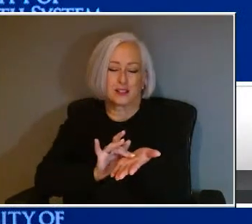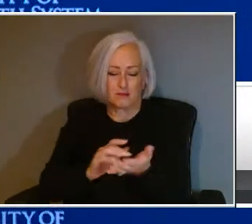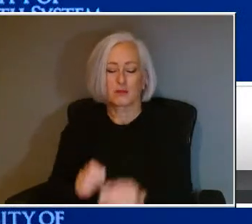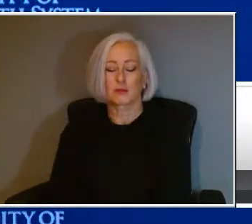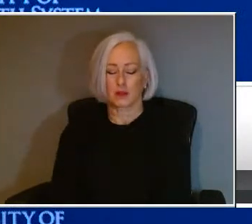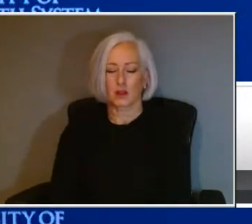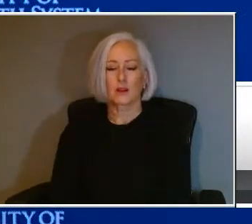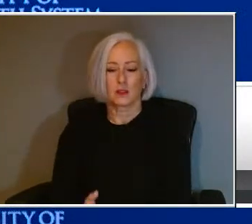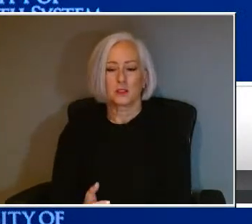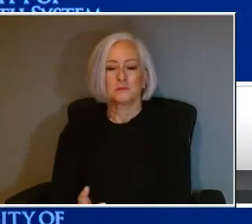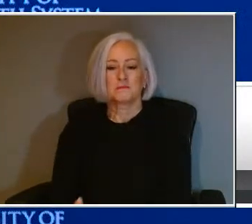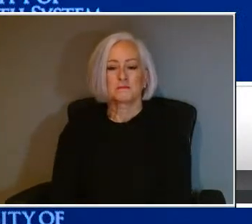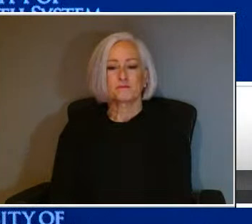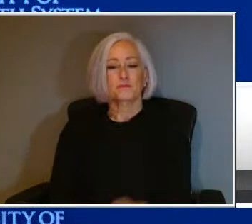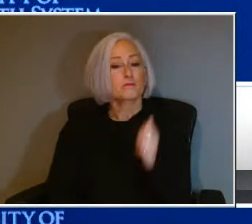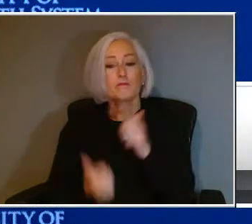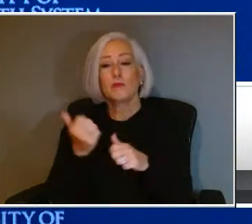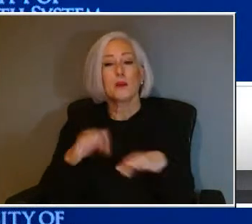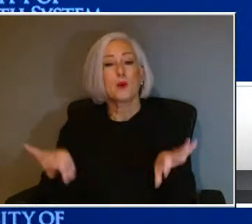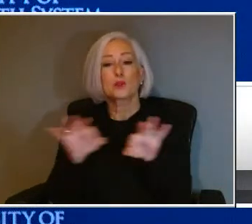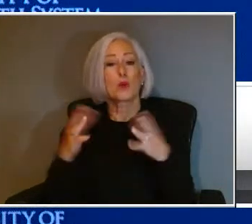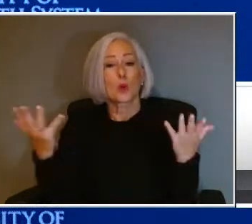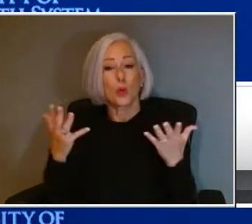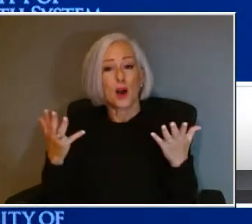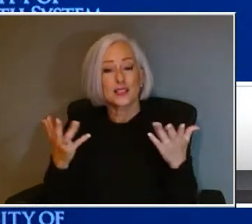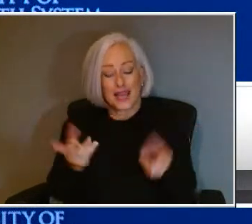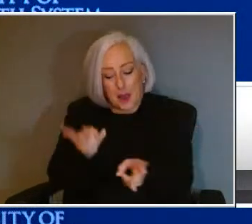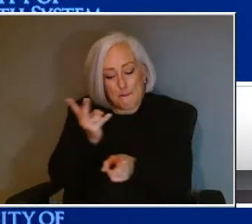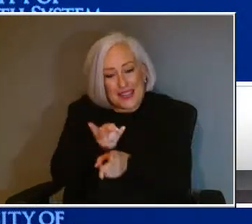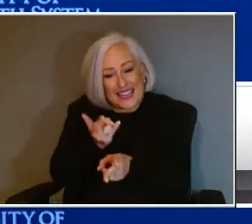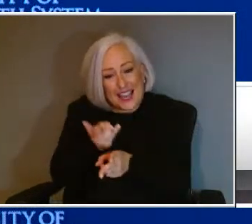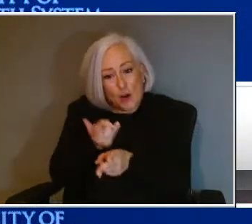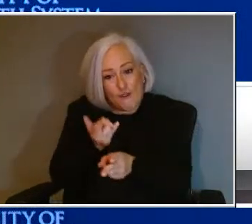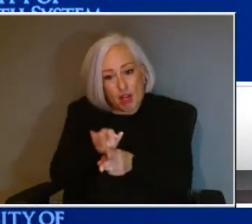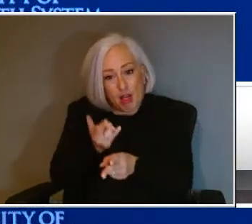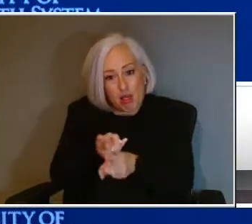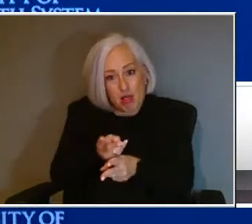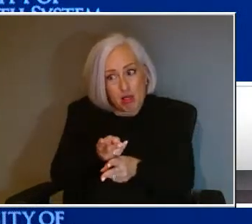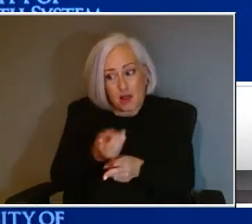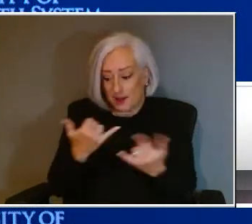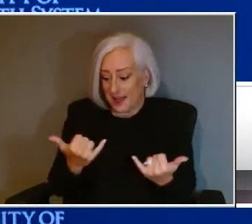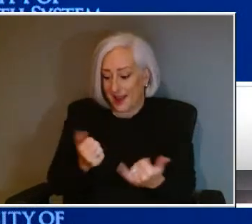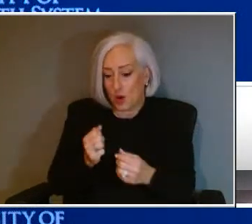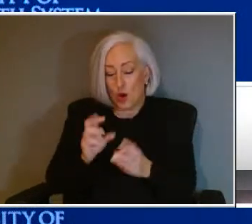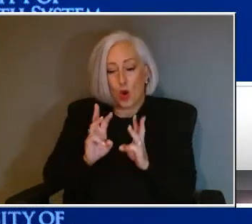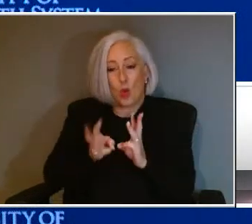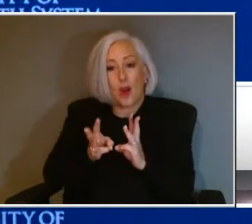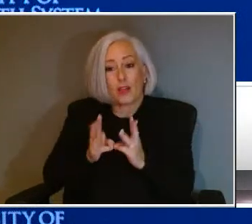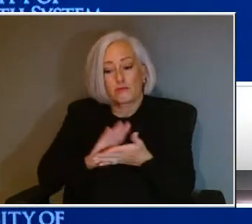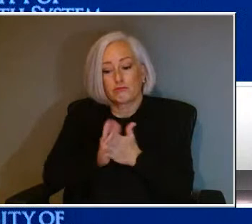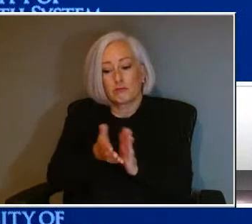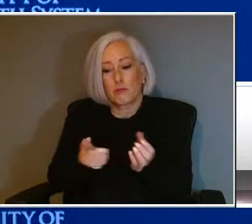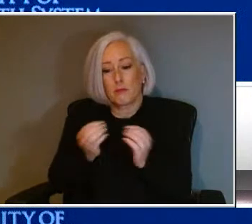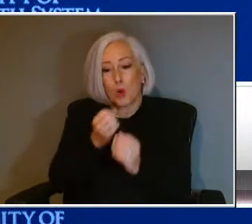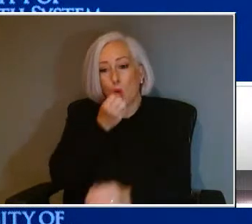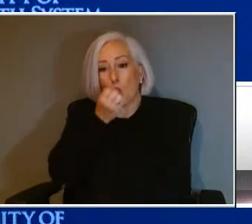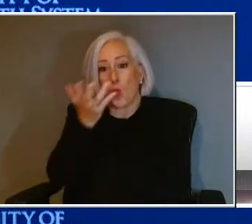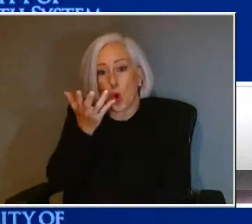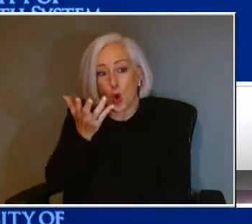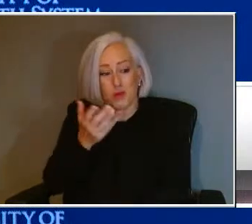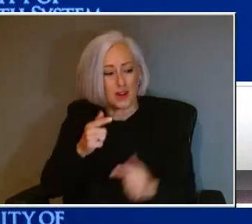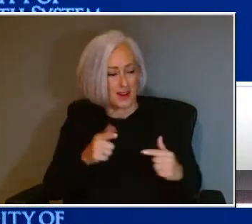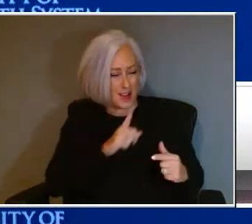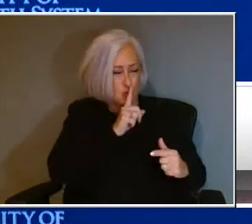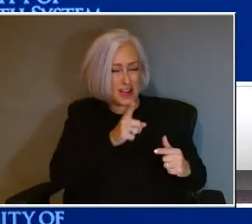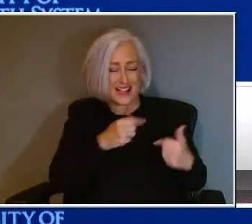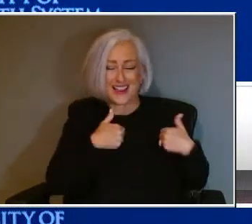most important thing is to be careful as we are getting out in the warmer weather now. We haven't had as much cold weather and those hard freezes,